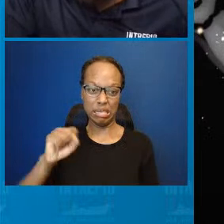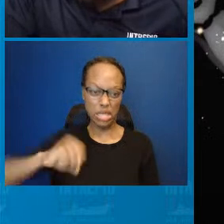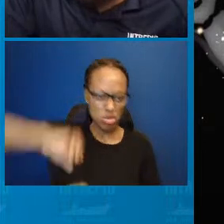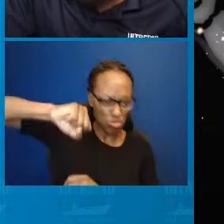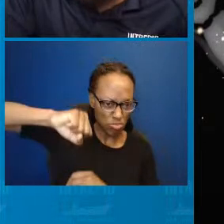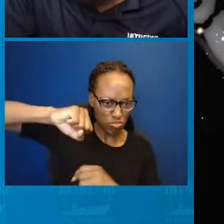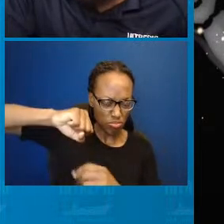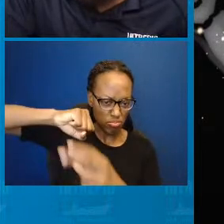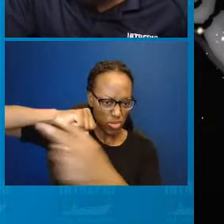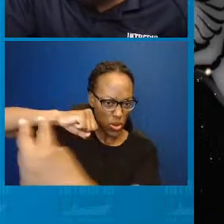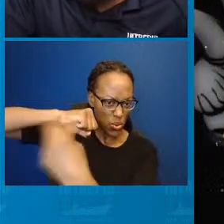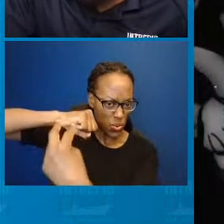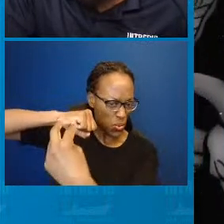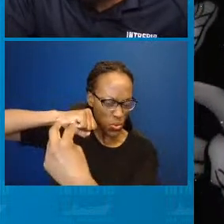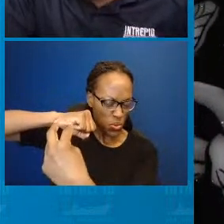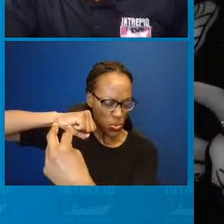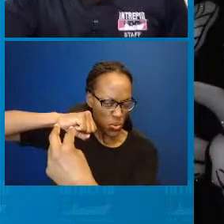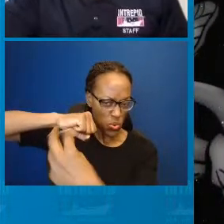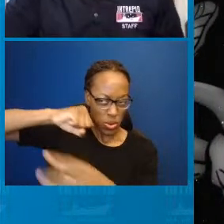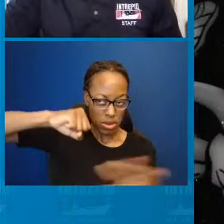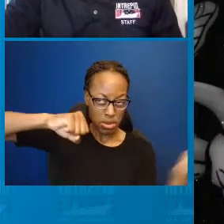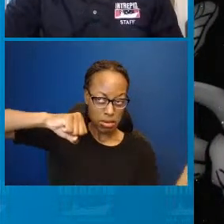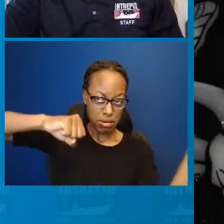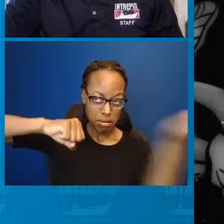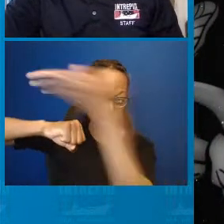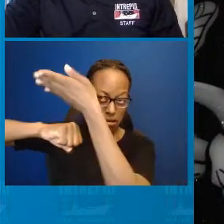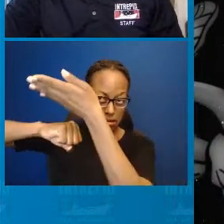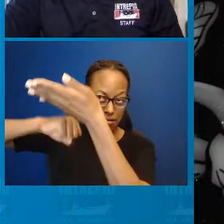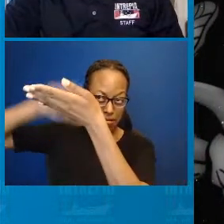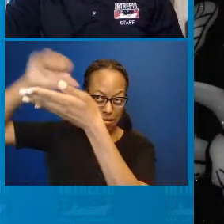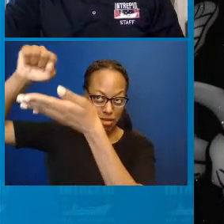Cetus's eyes and turned Cetus into stone.